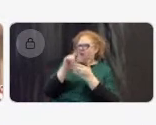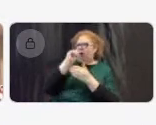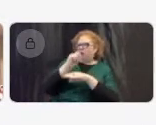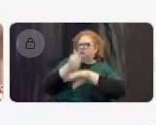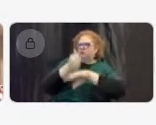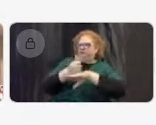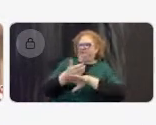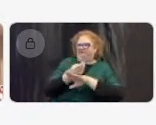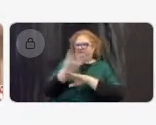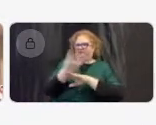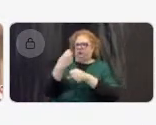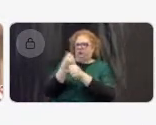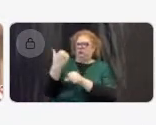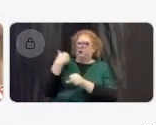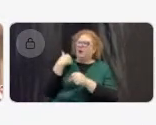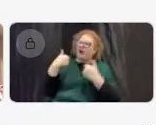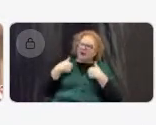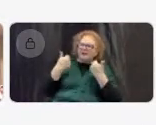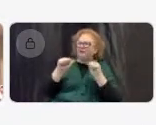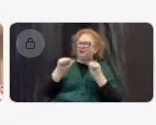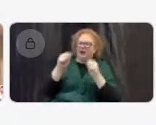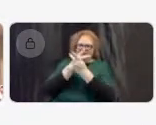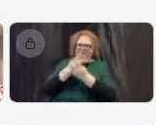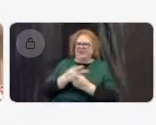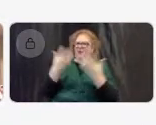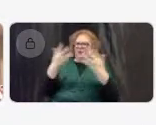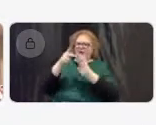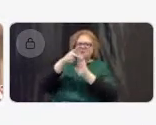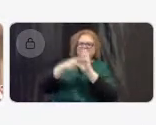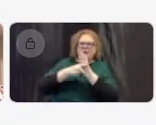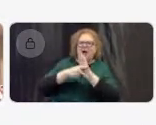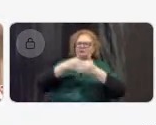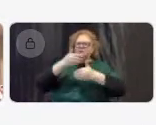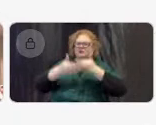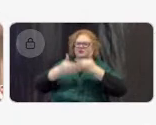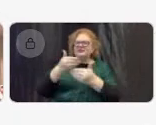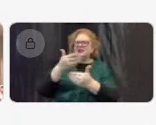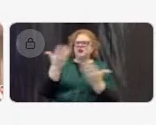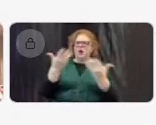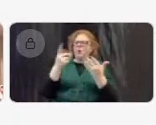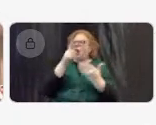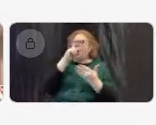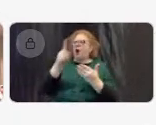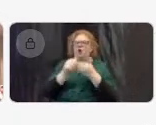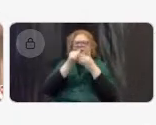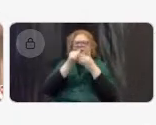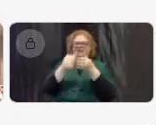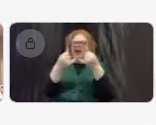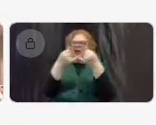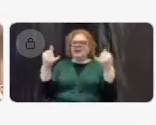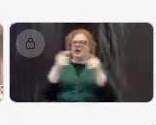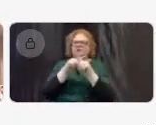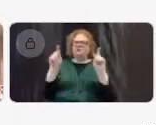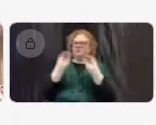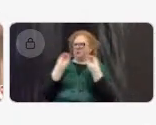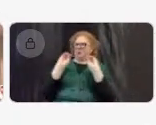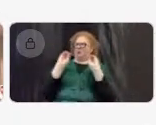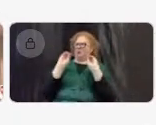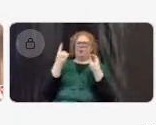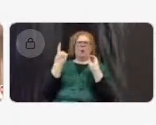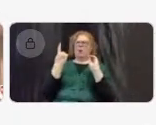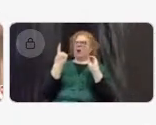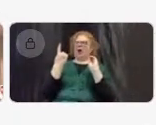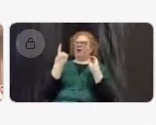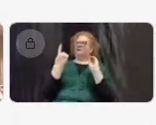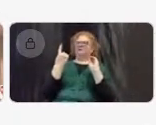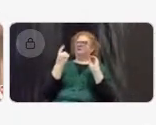of policies and procedures, some sort of guidelines about how that works. I can't seem to get anybody to give me information that